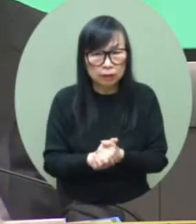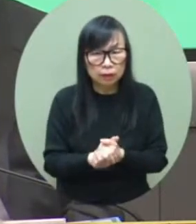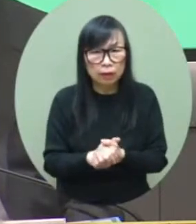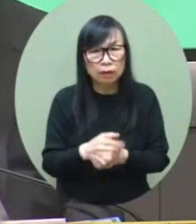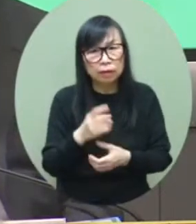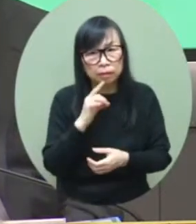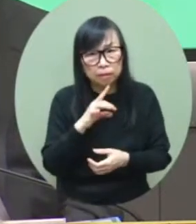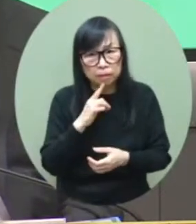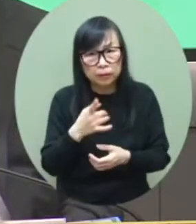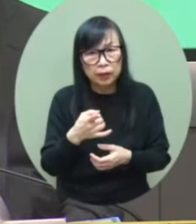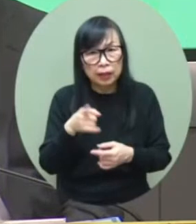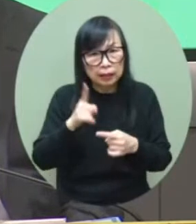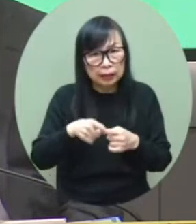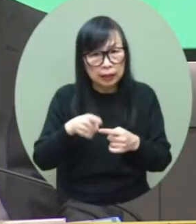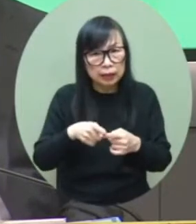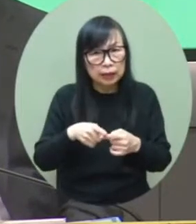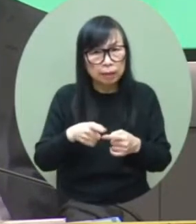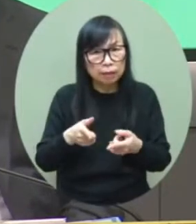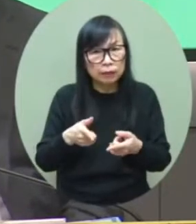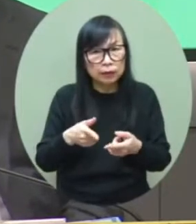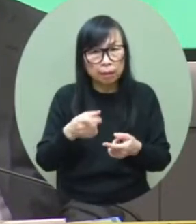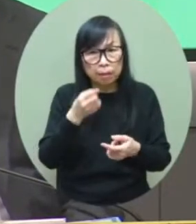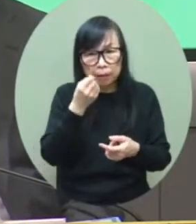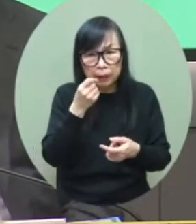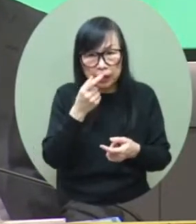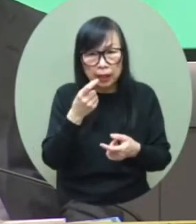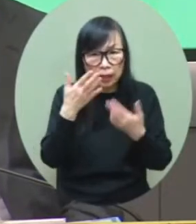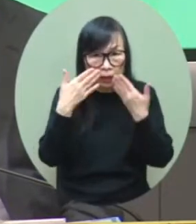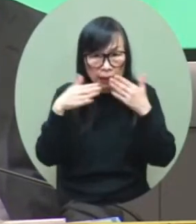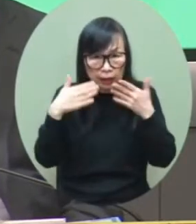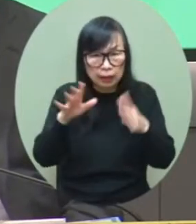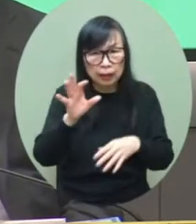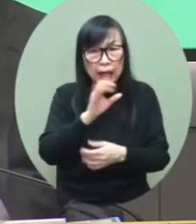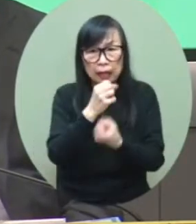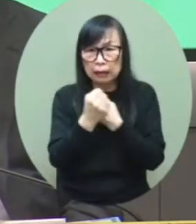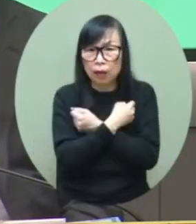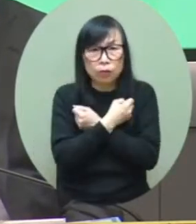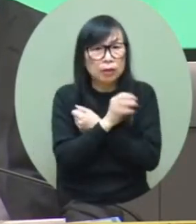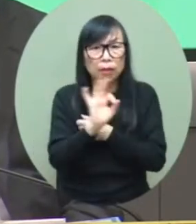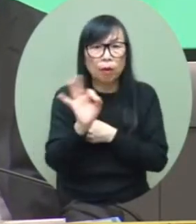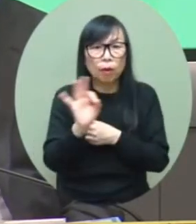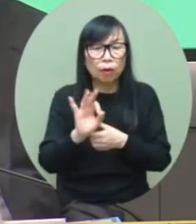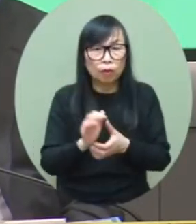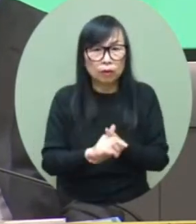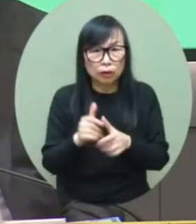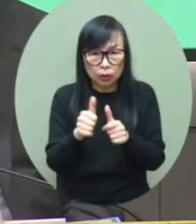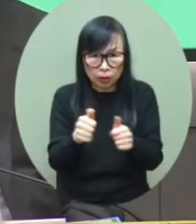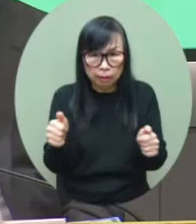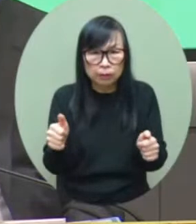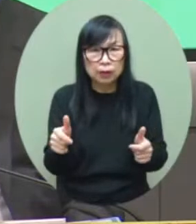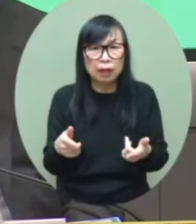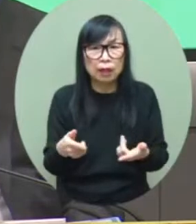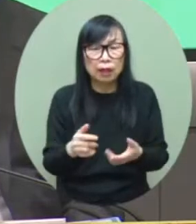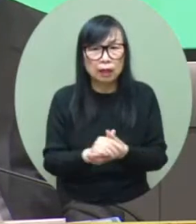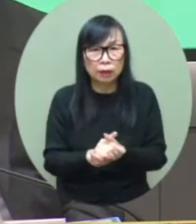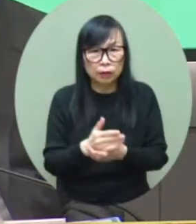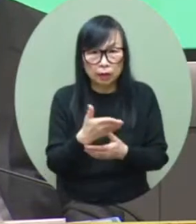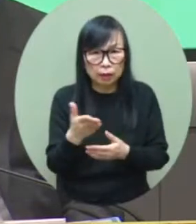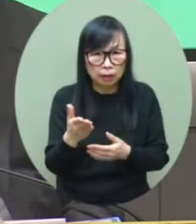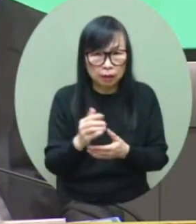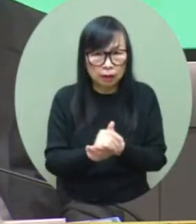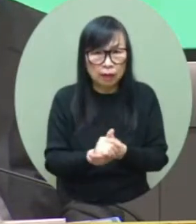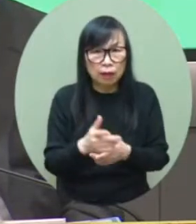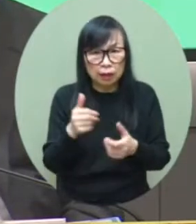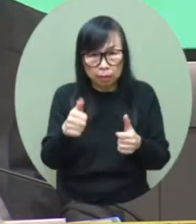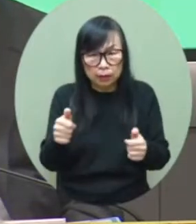implementation. I'm grateful to all colleagues for dedicating themselves to the task. And in fact, during the holiday, they never took a break. They